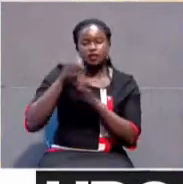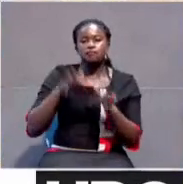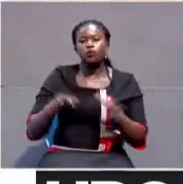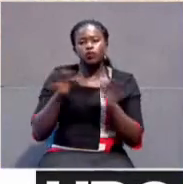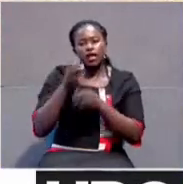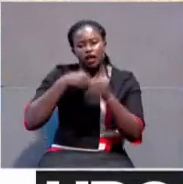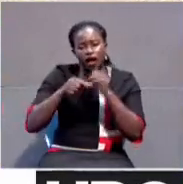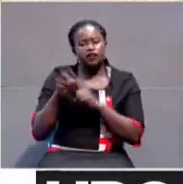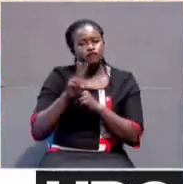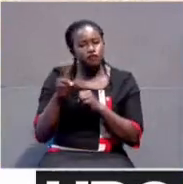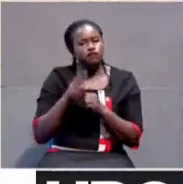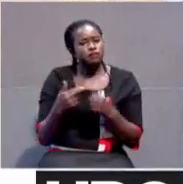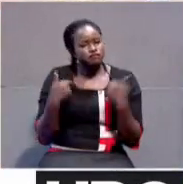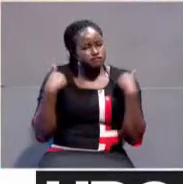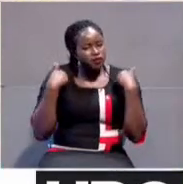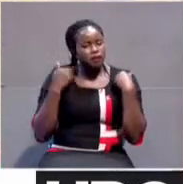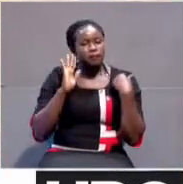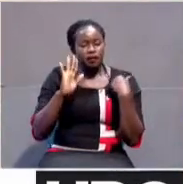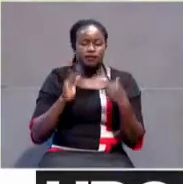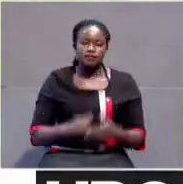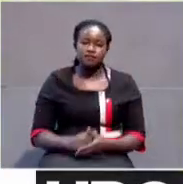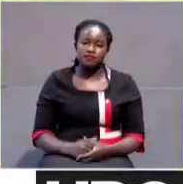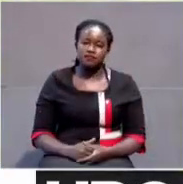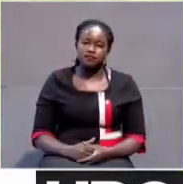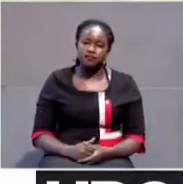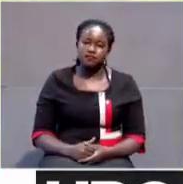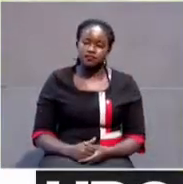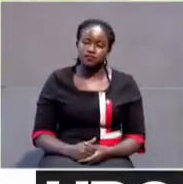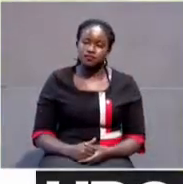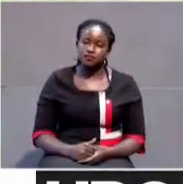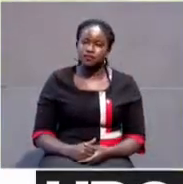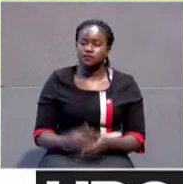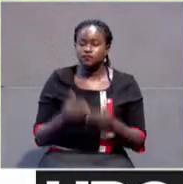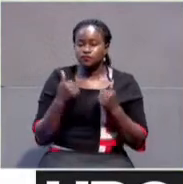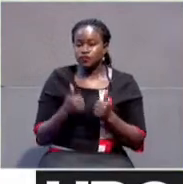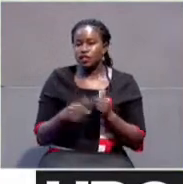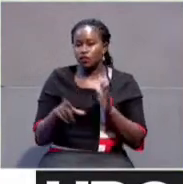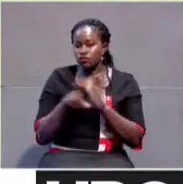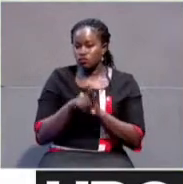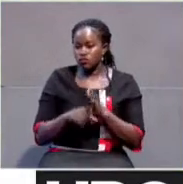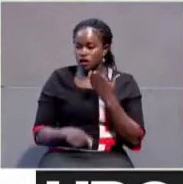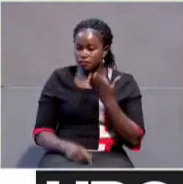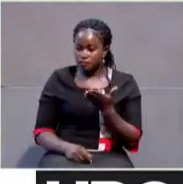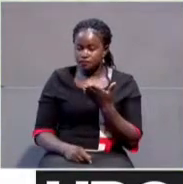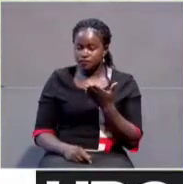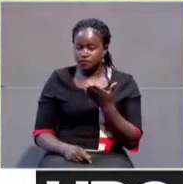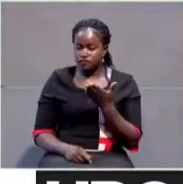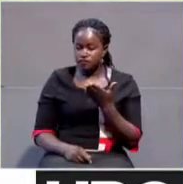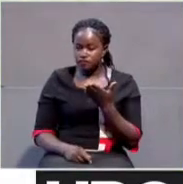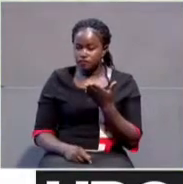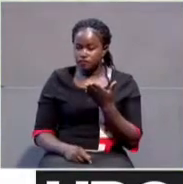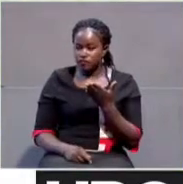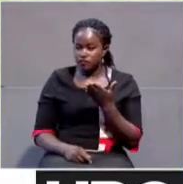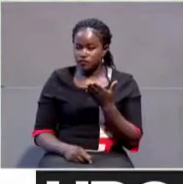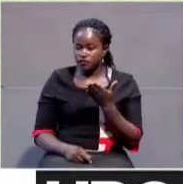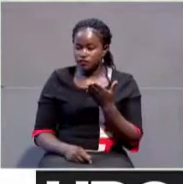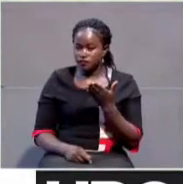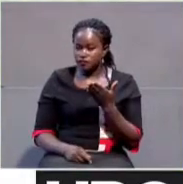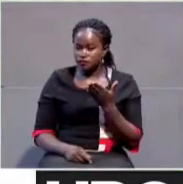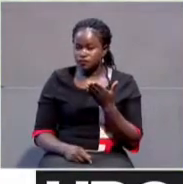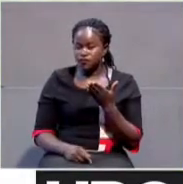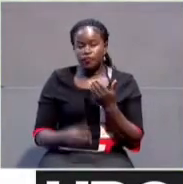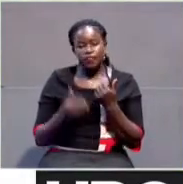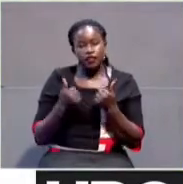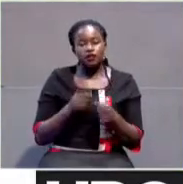give the analogy of a forest, the lower you are, the less conspicuous you are. But